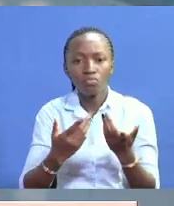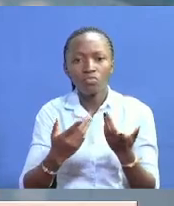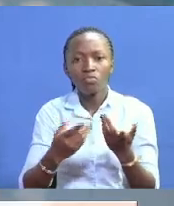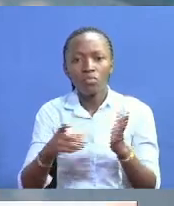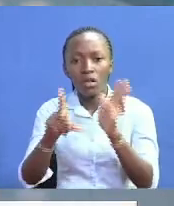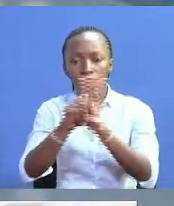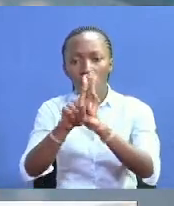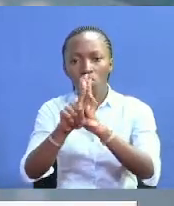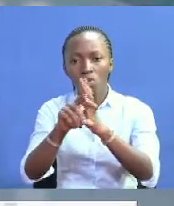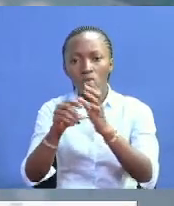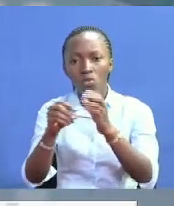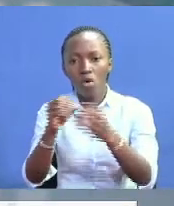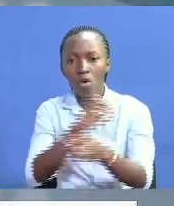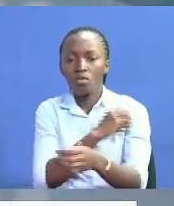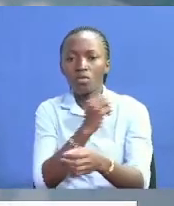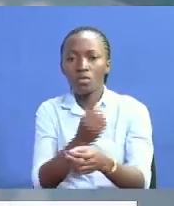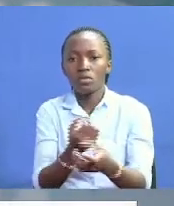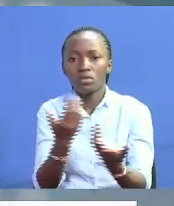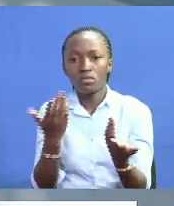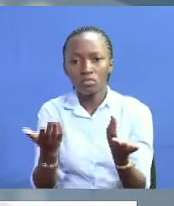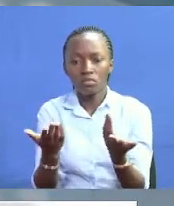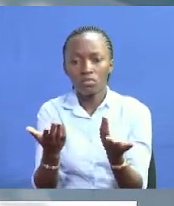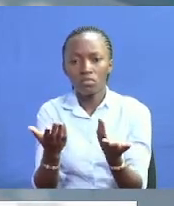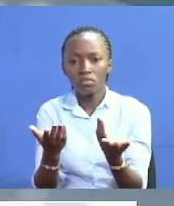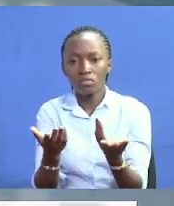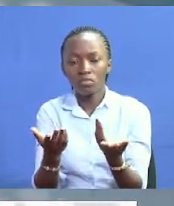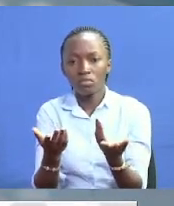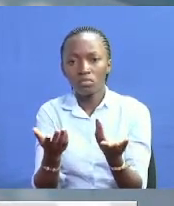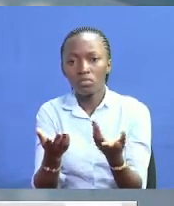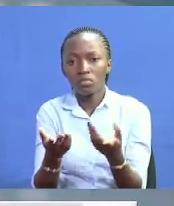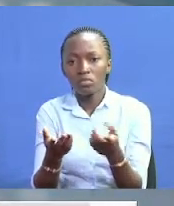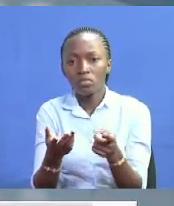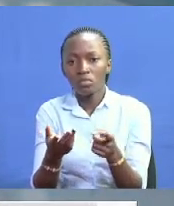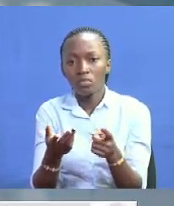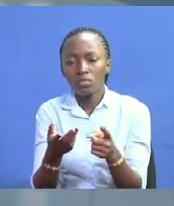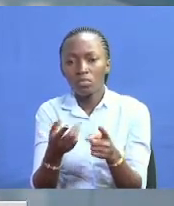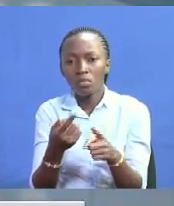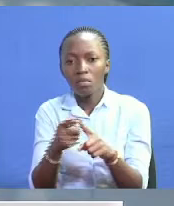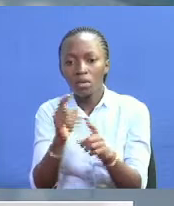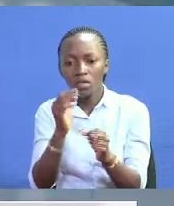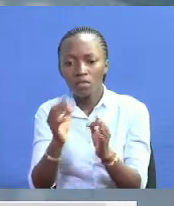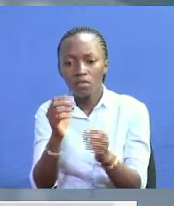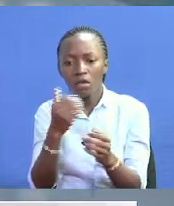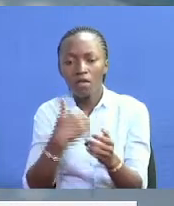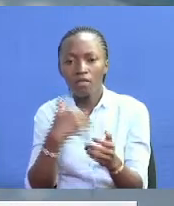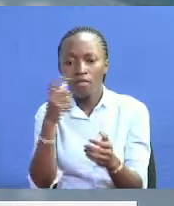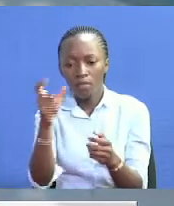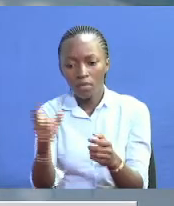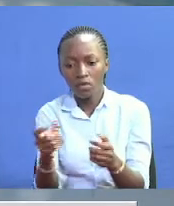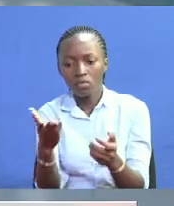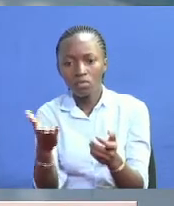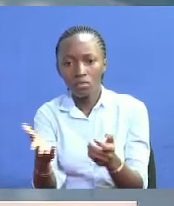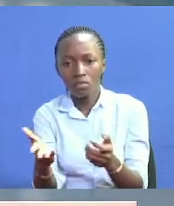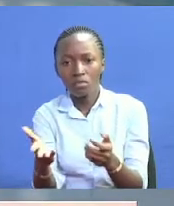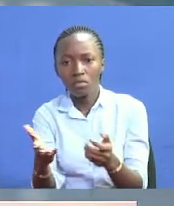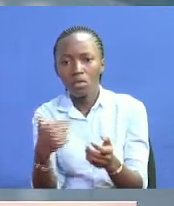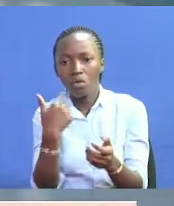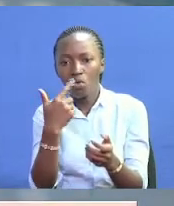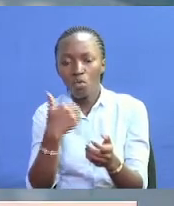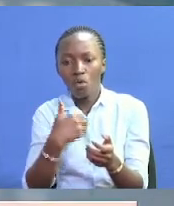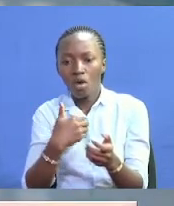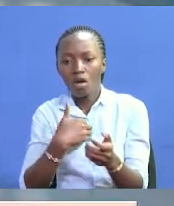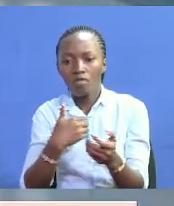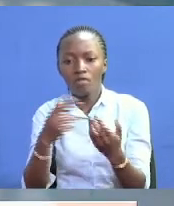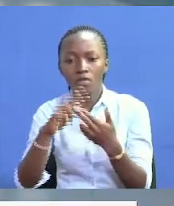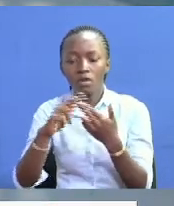authority. So the very moment you have somebody in a formal authority position and they do not have that informal authority, that influence, what does it do? You can